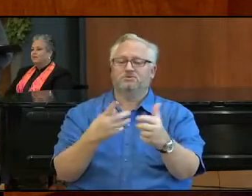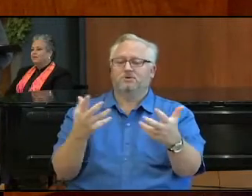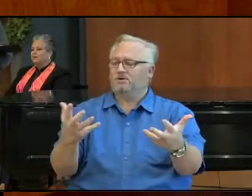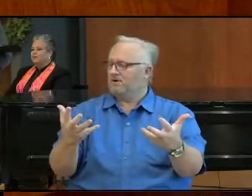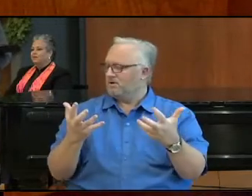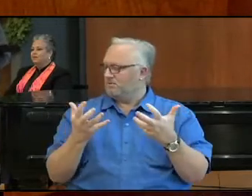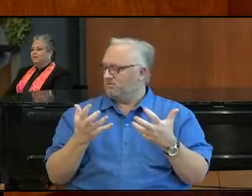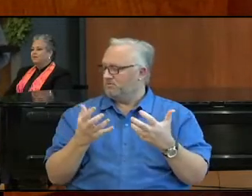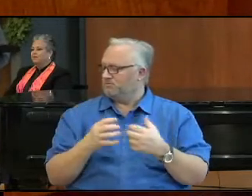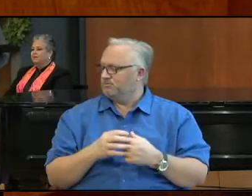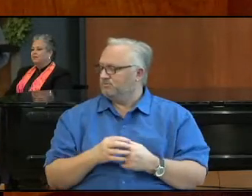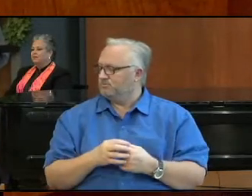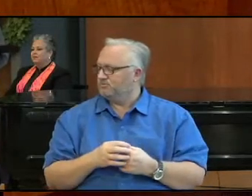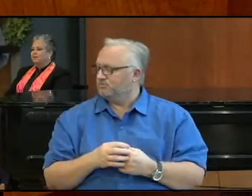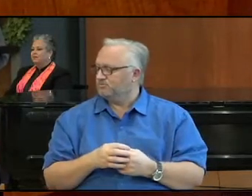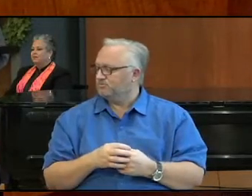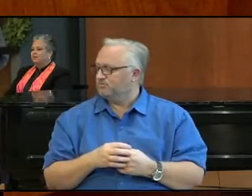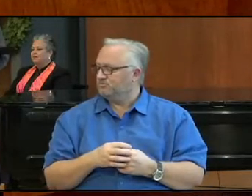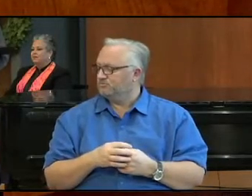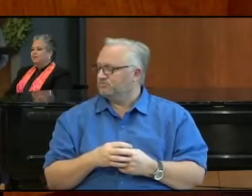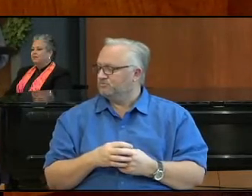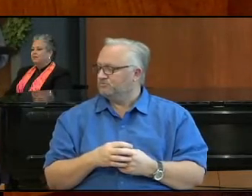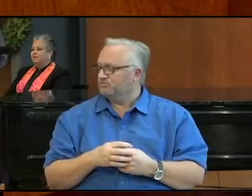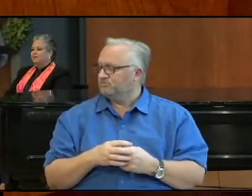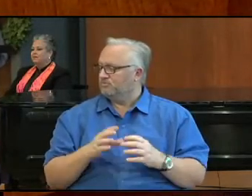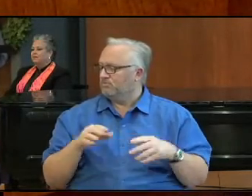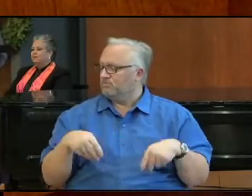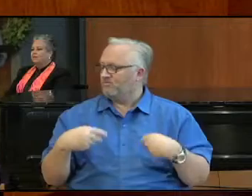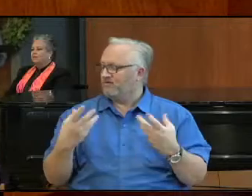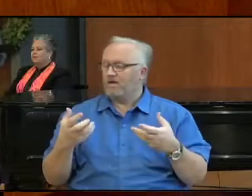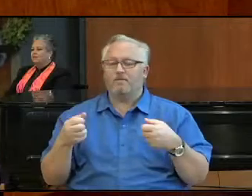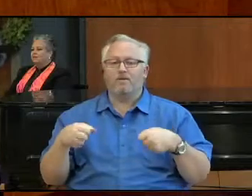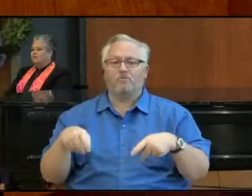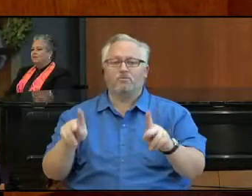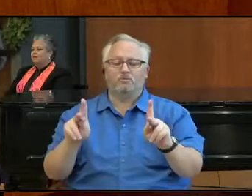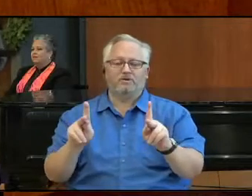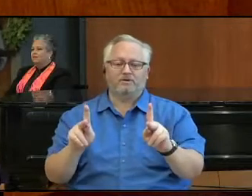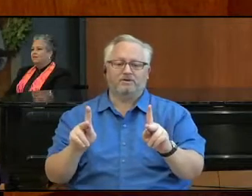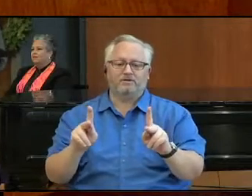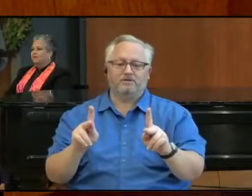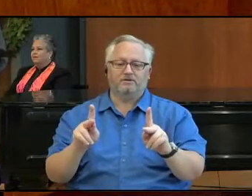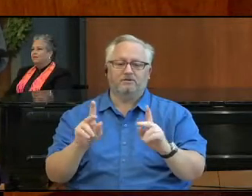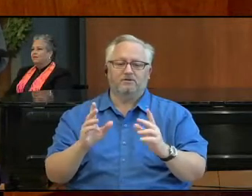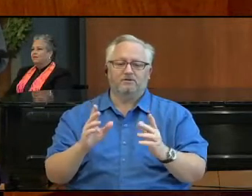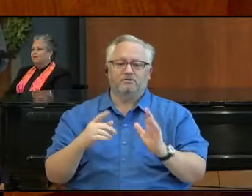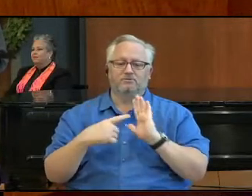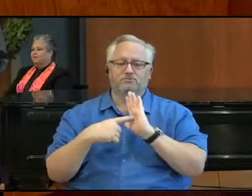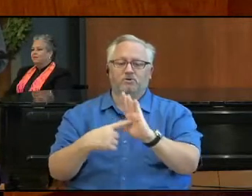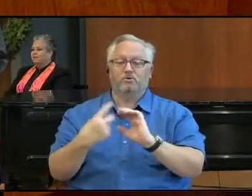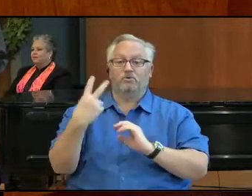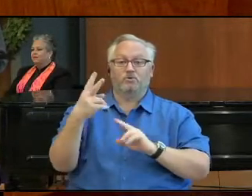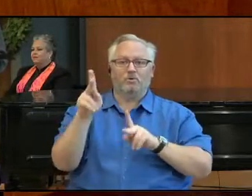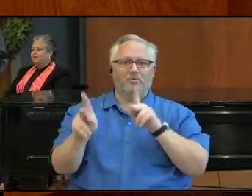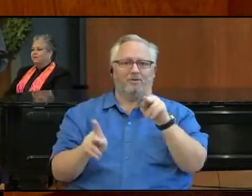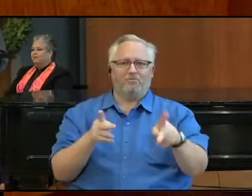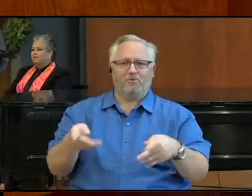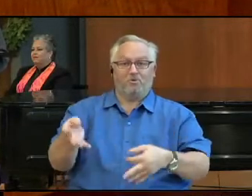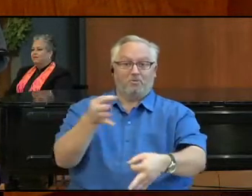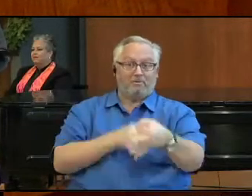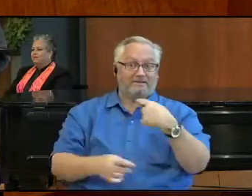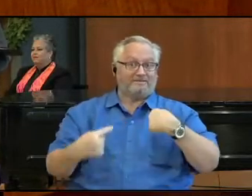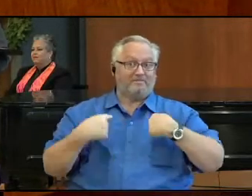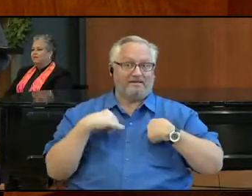to give this opportunity to present to you the two people who are replacing me as